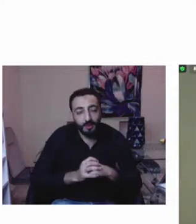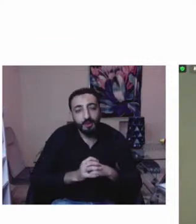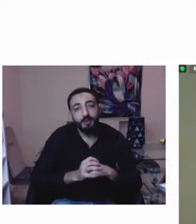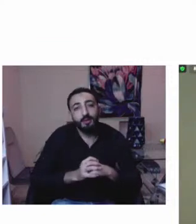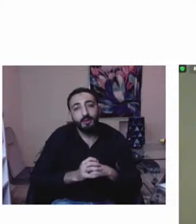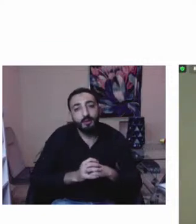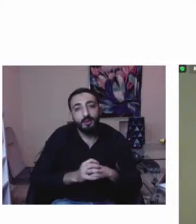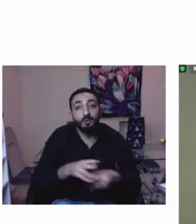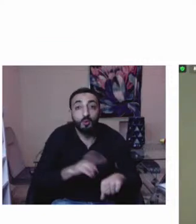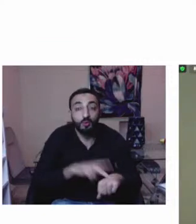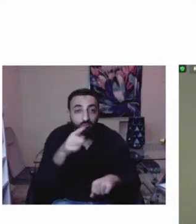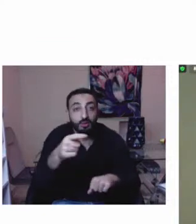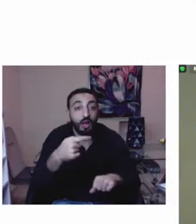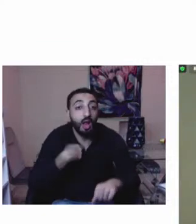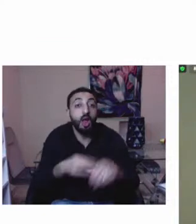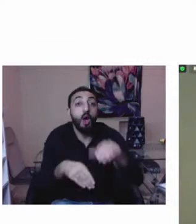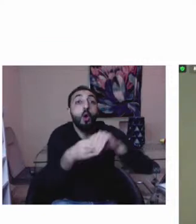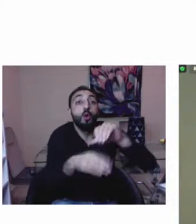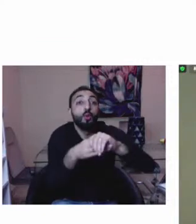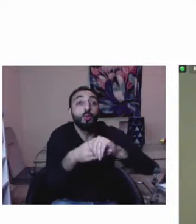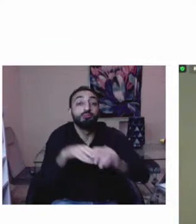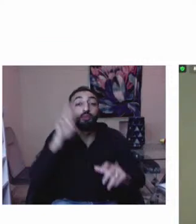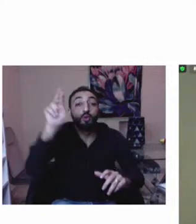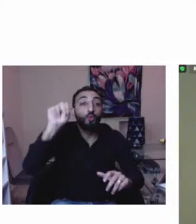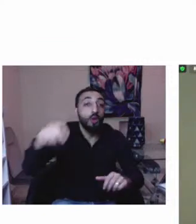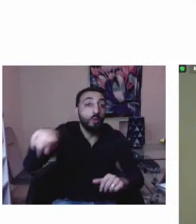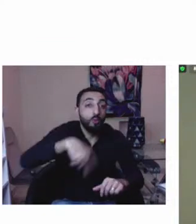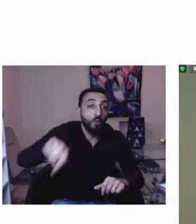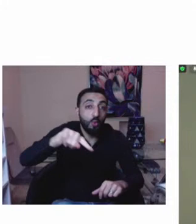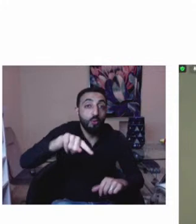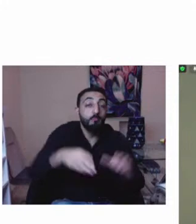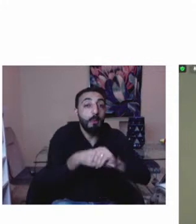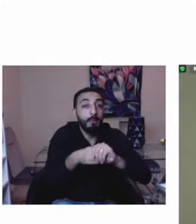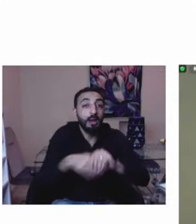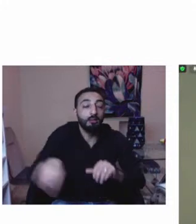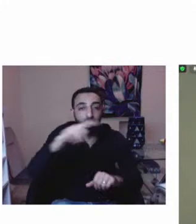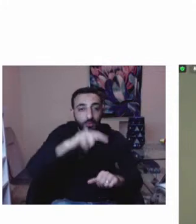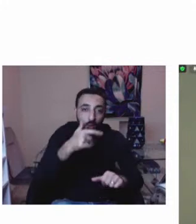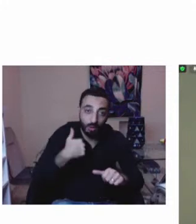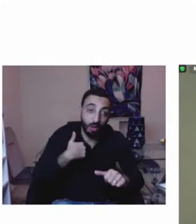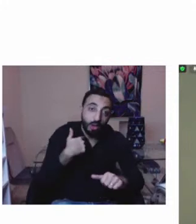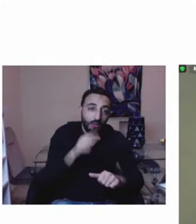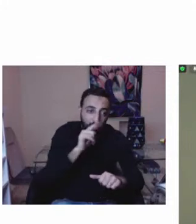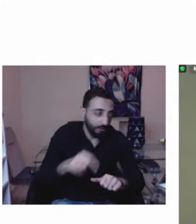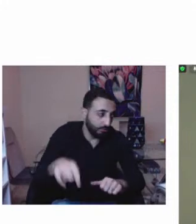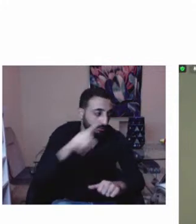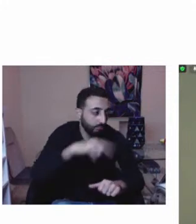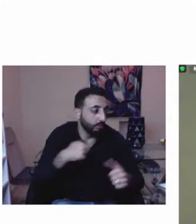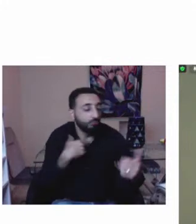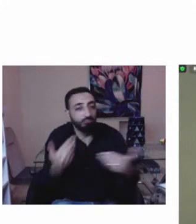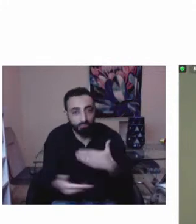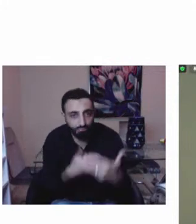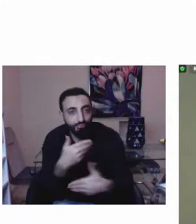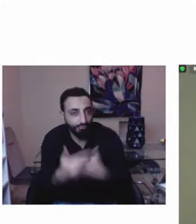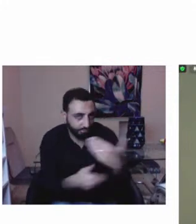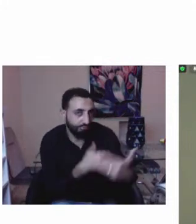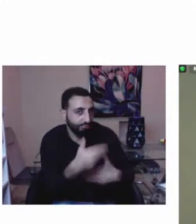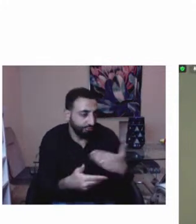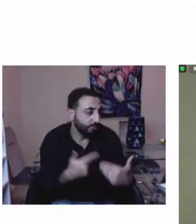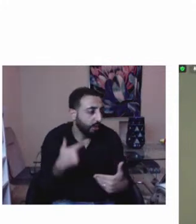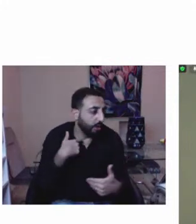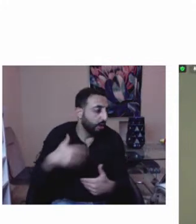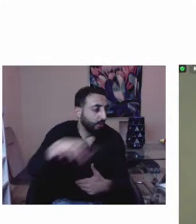United Nations, we know that it is our commitment to work